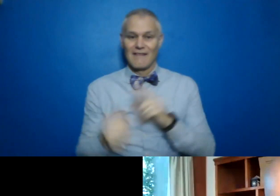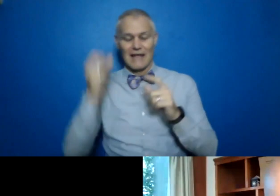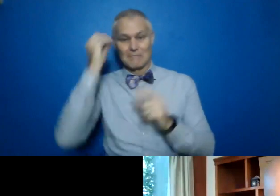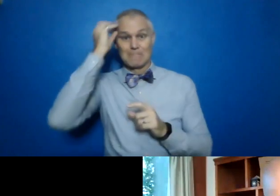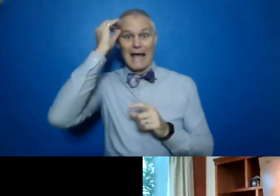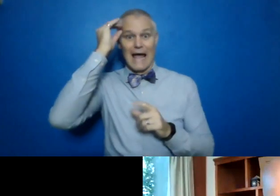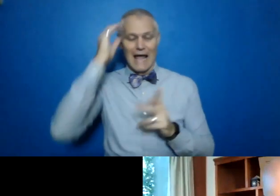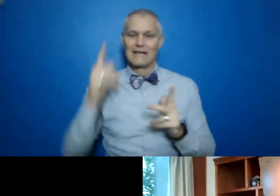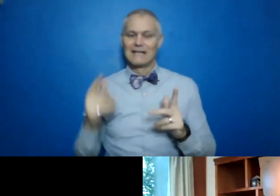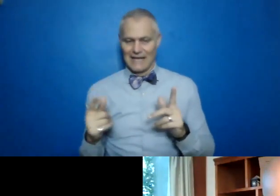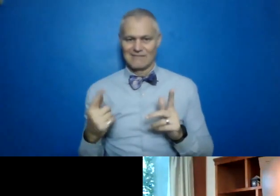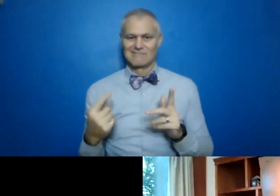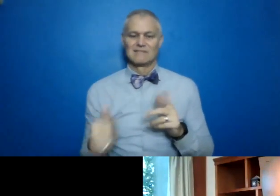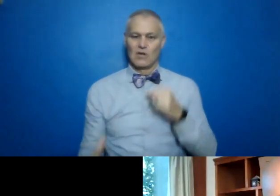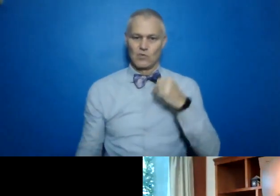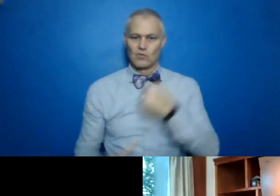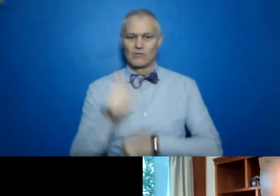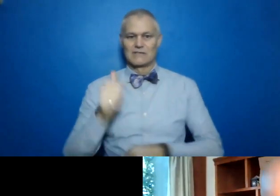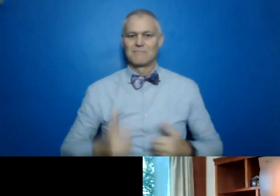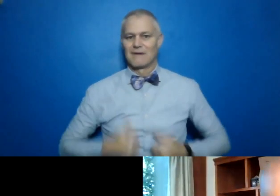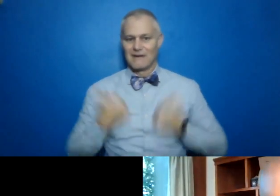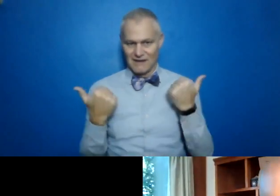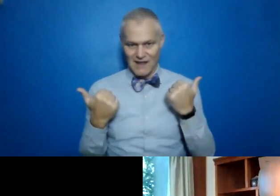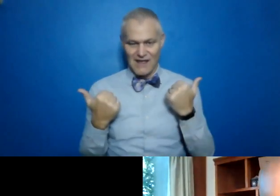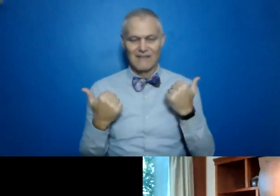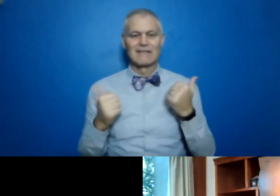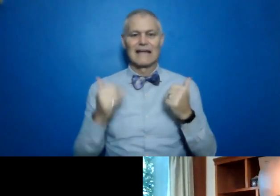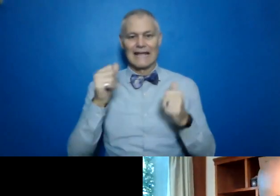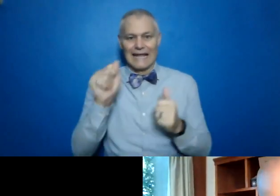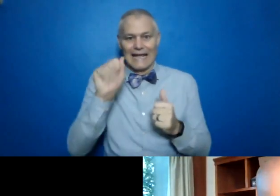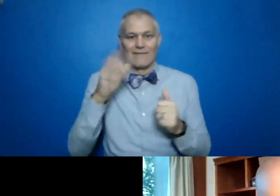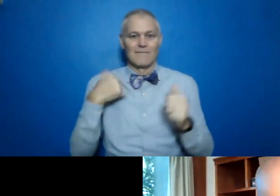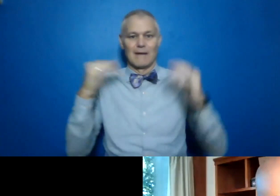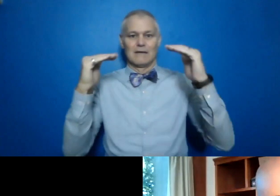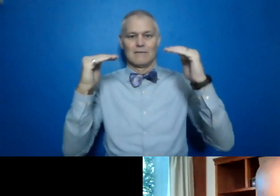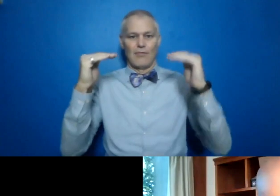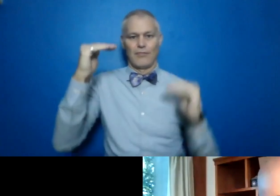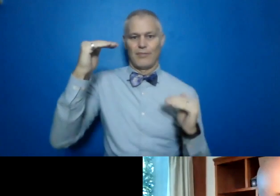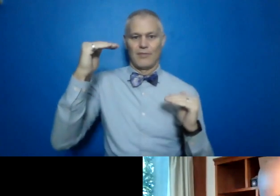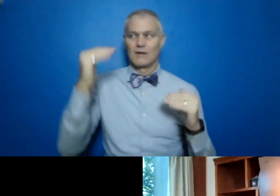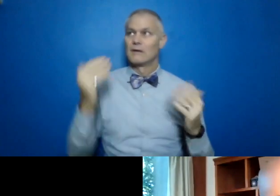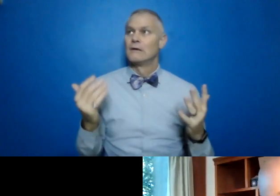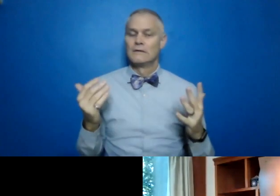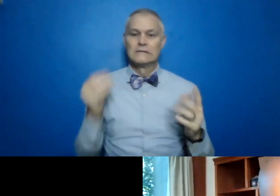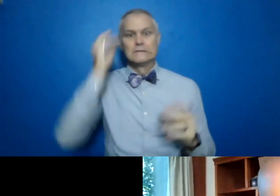life-threatening precarity that is attached to diminished status. And the thing that he's followed up in his